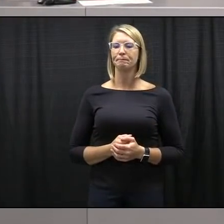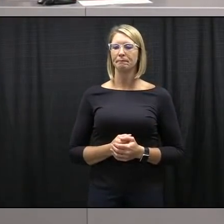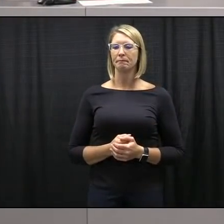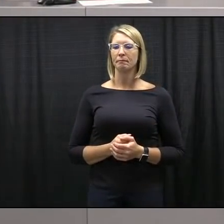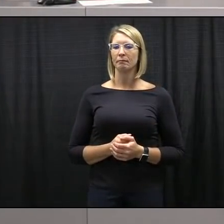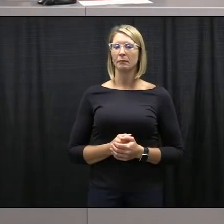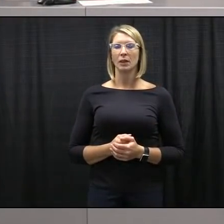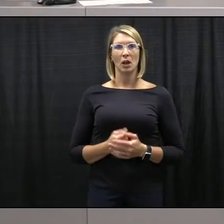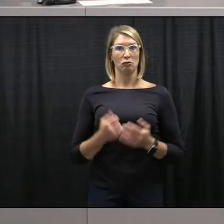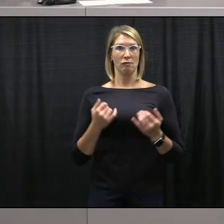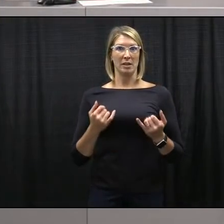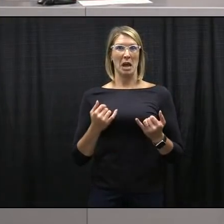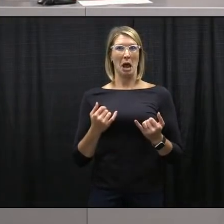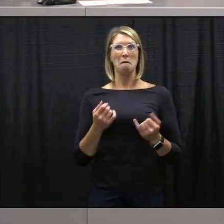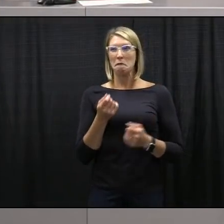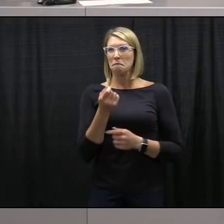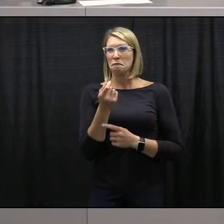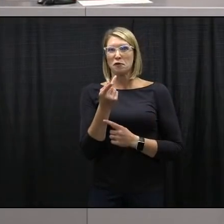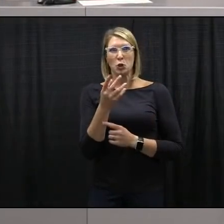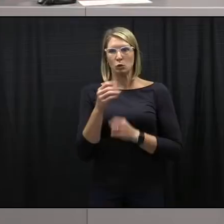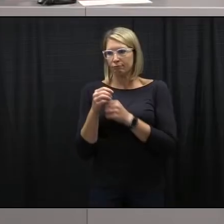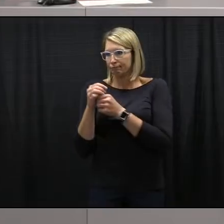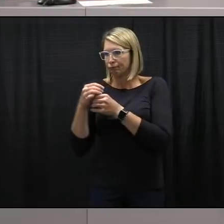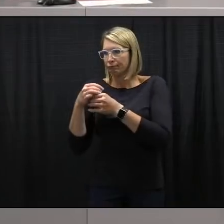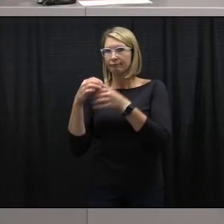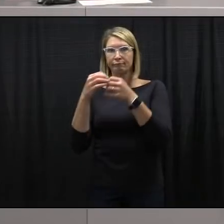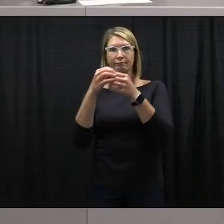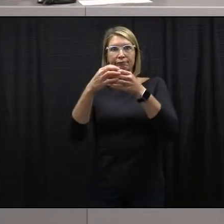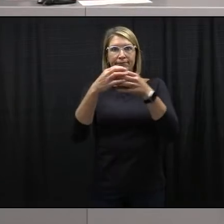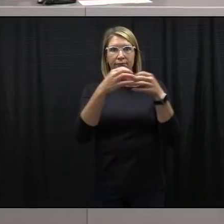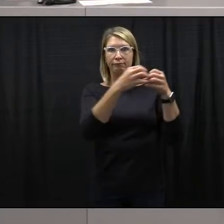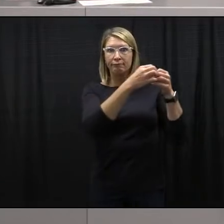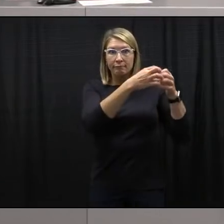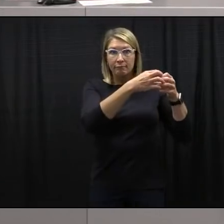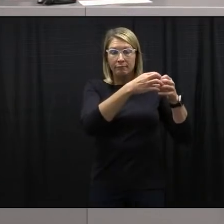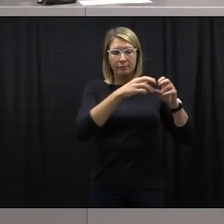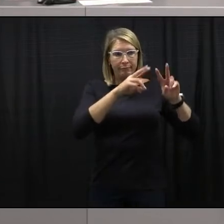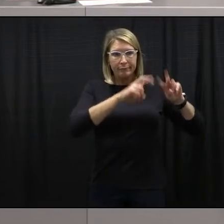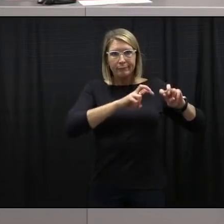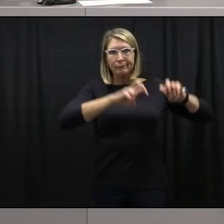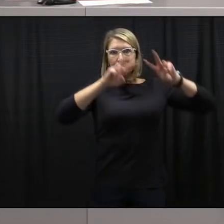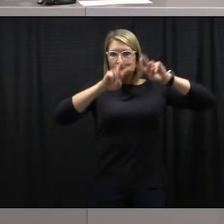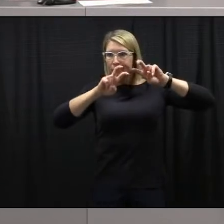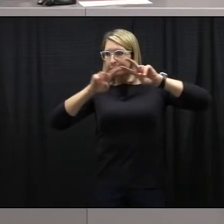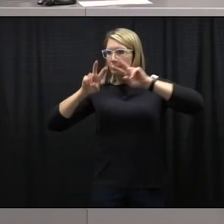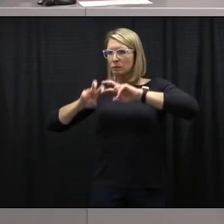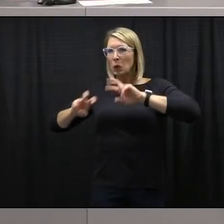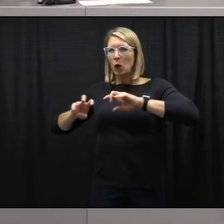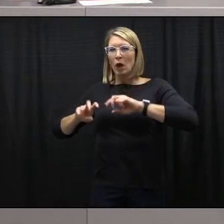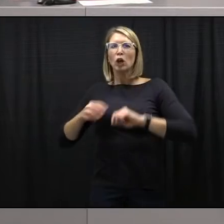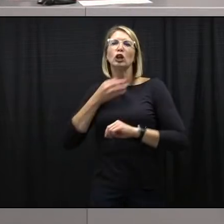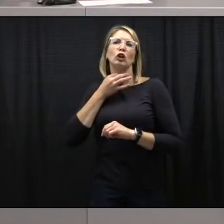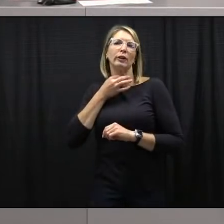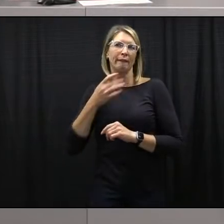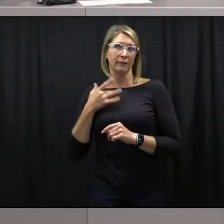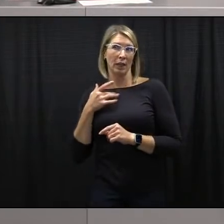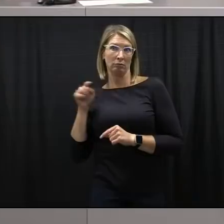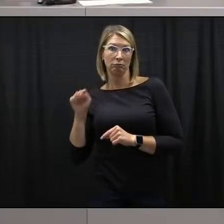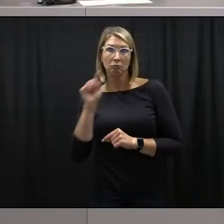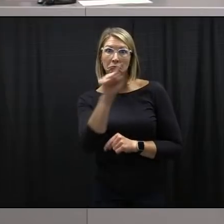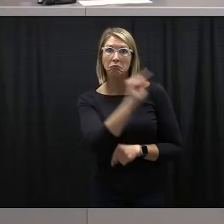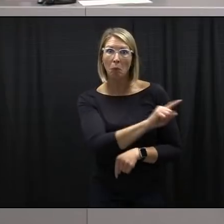being investigated in the province right now, Dr. Fitzgerald, would you say that these clusters are contained at this point in time?